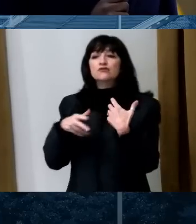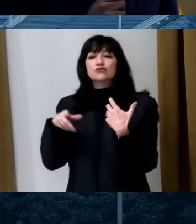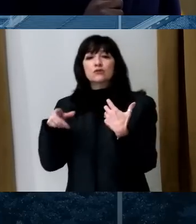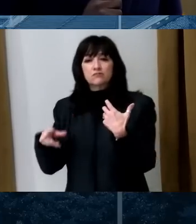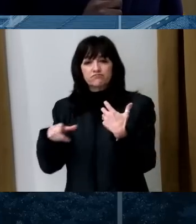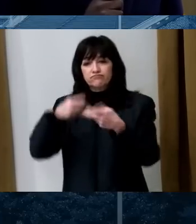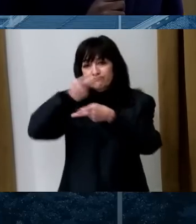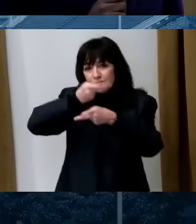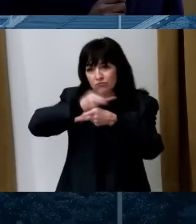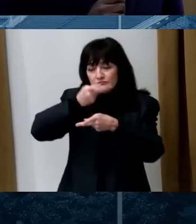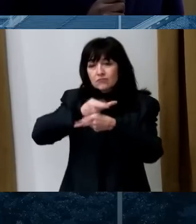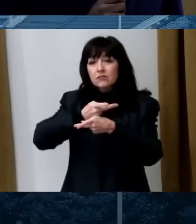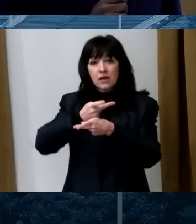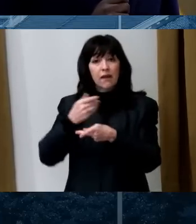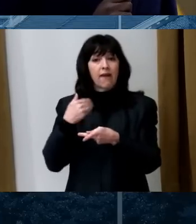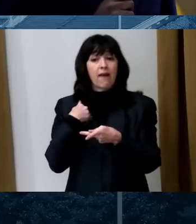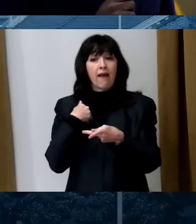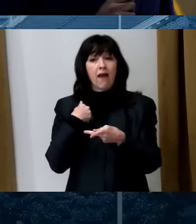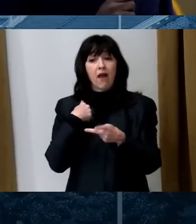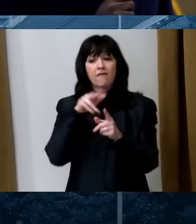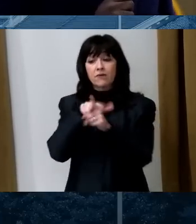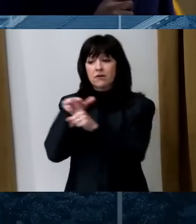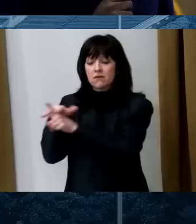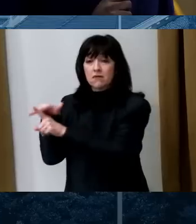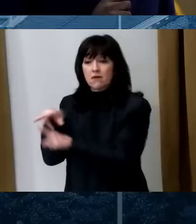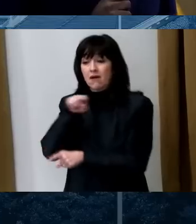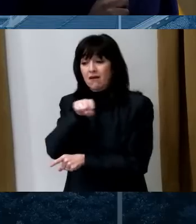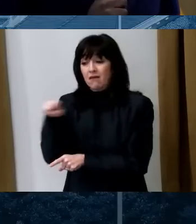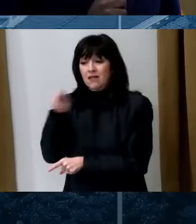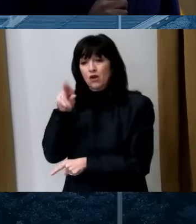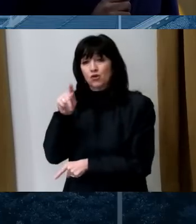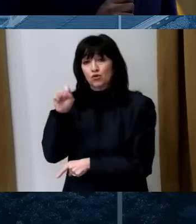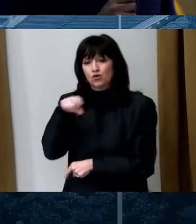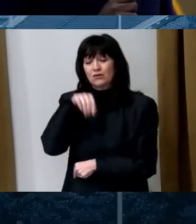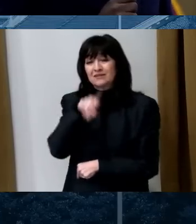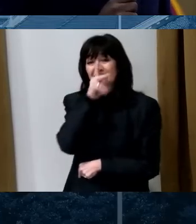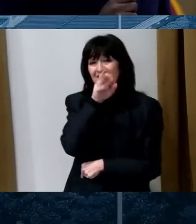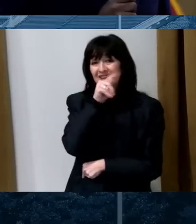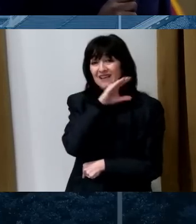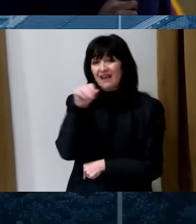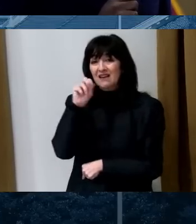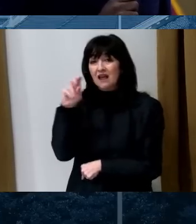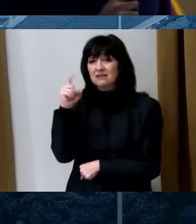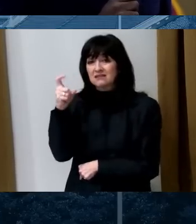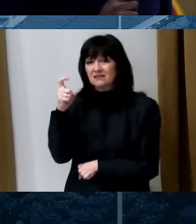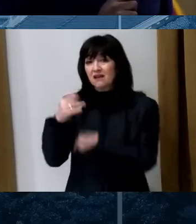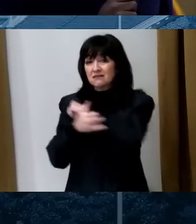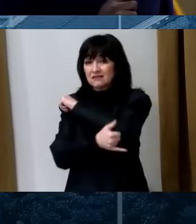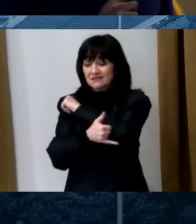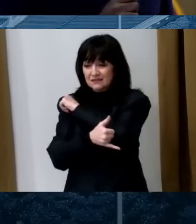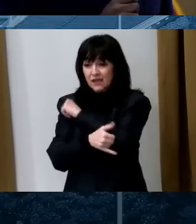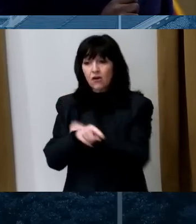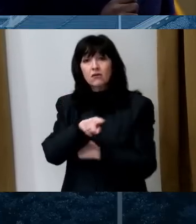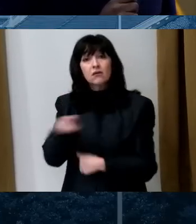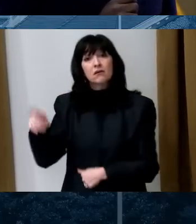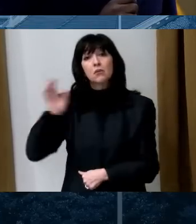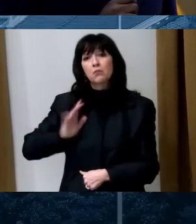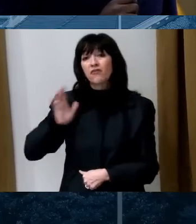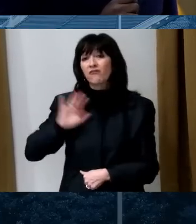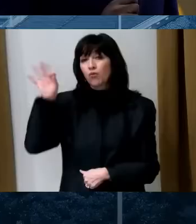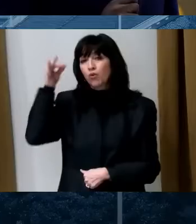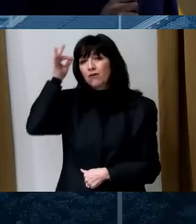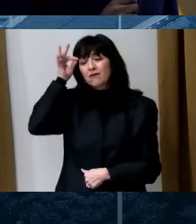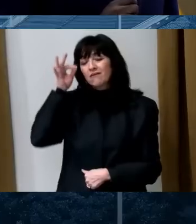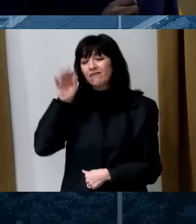that, especially in Kent and Sussex County, that were 30 years ago had federal tax credits in